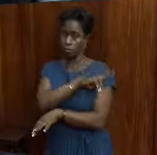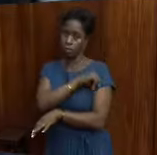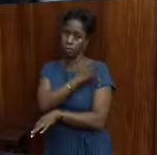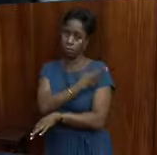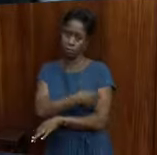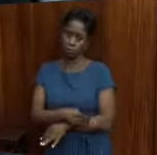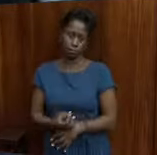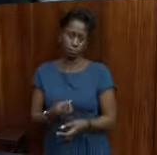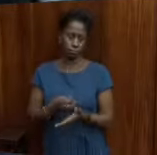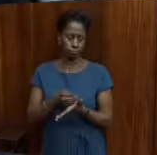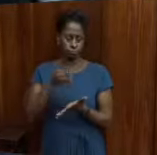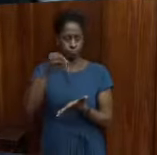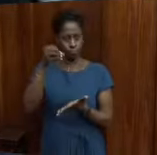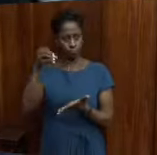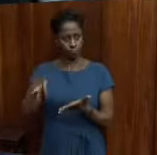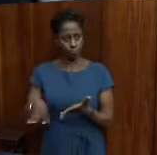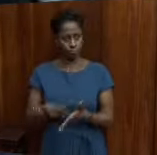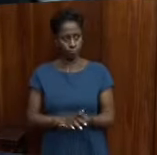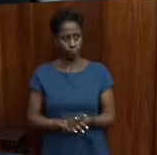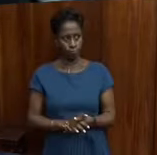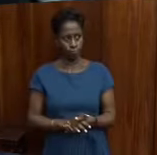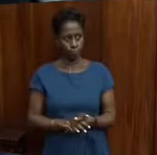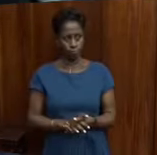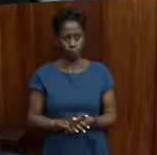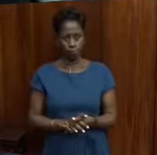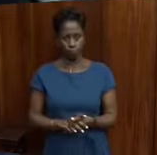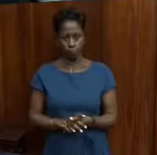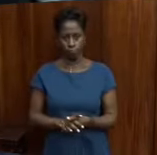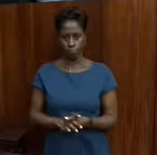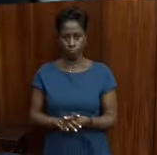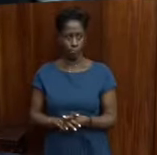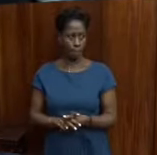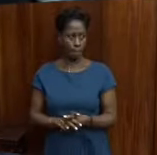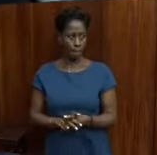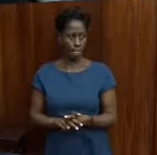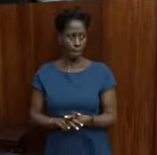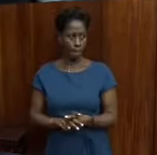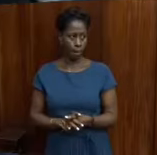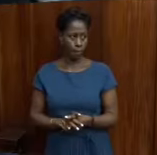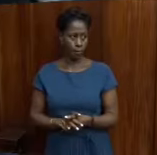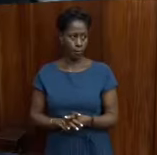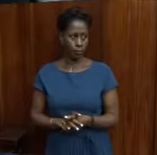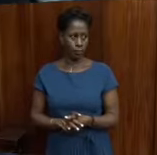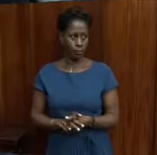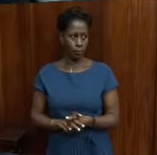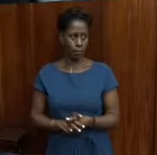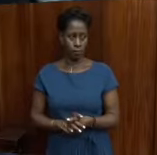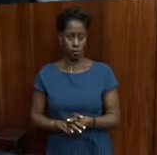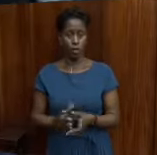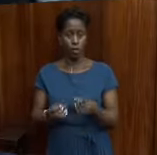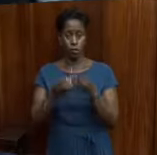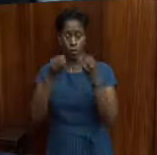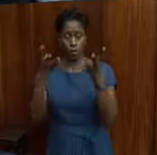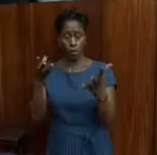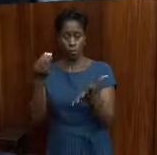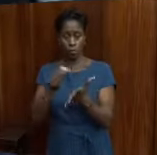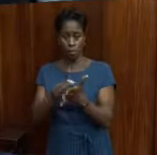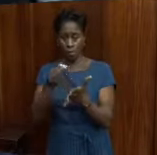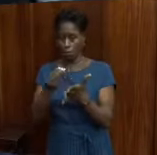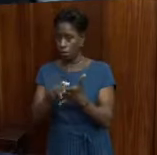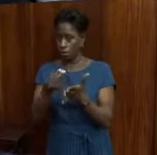floor, $40 million more than the projected cost of the initial St. Jude